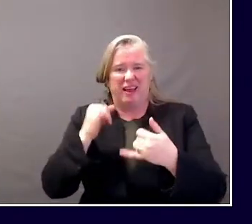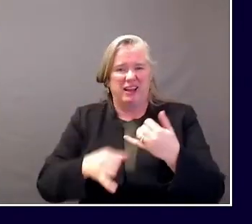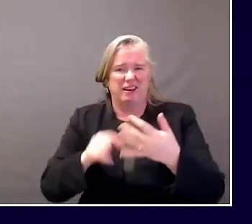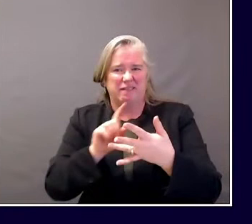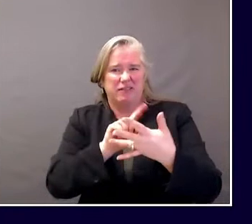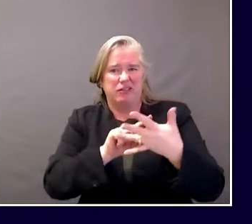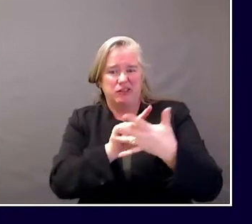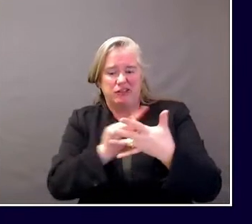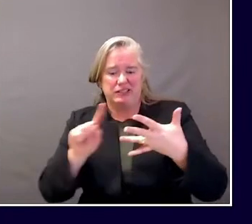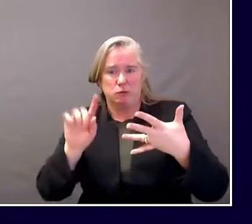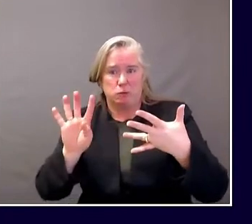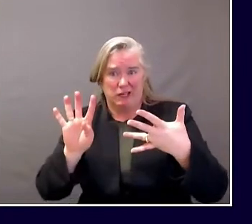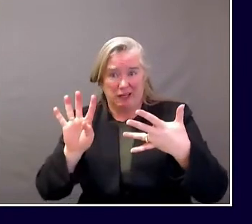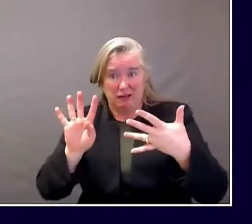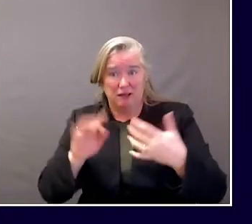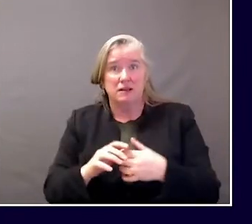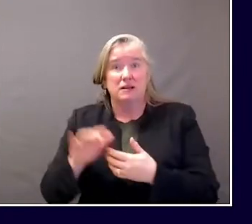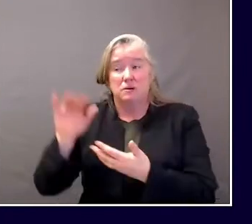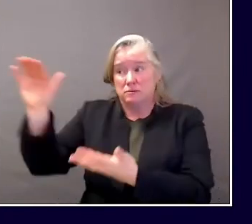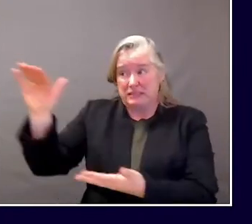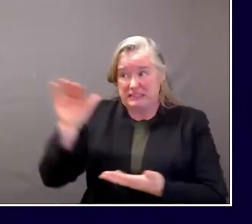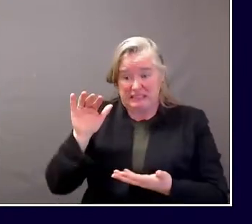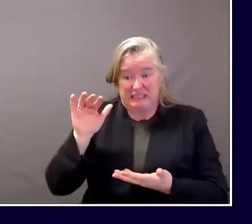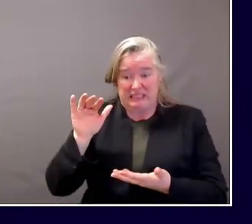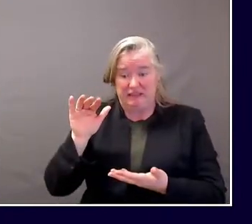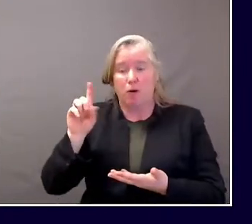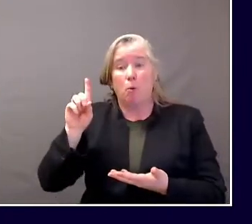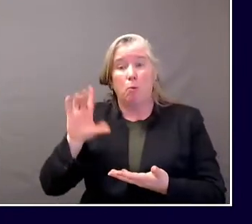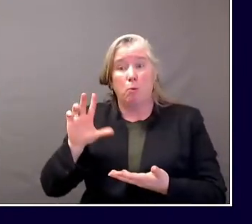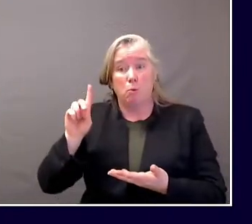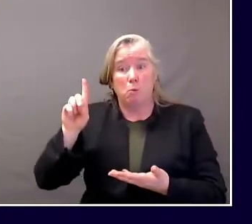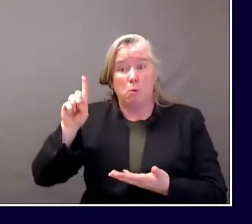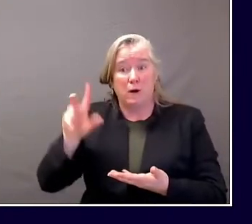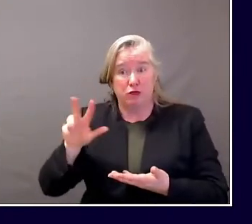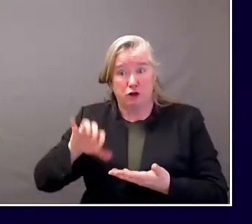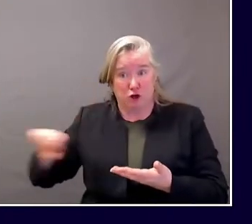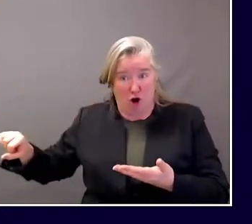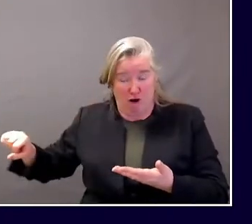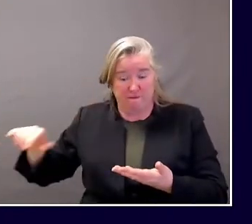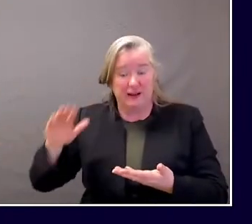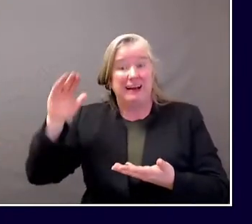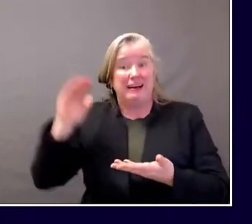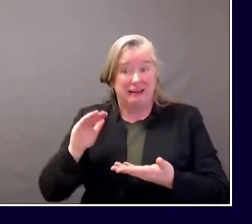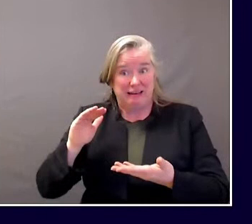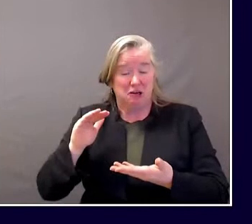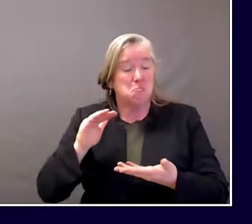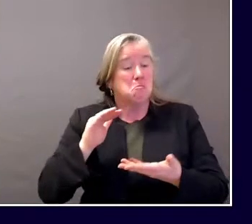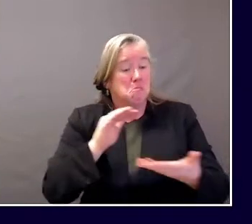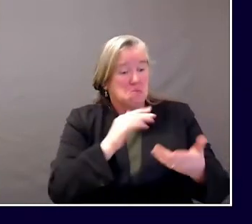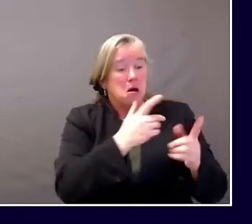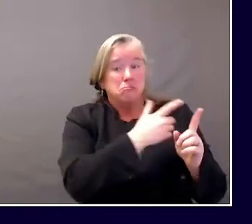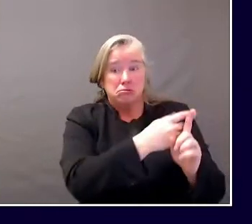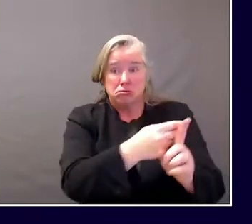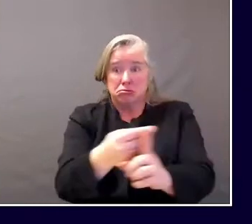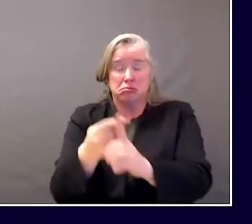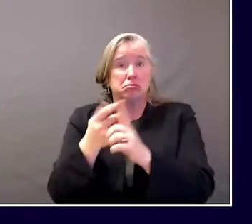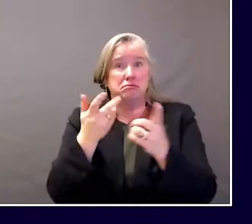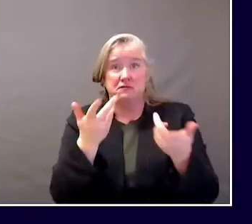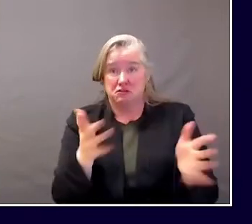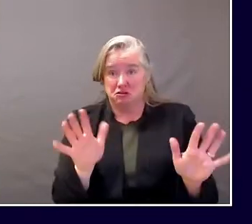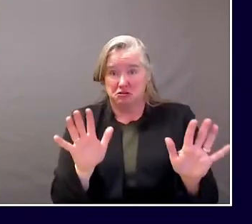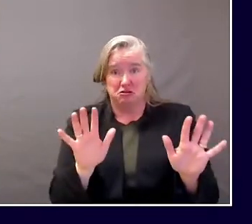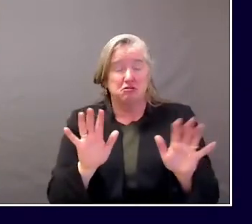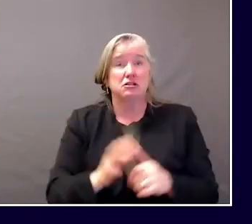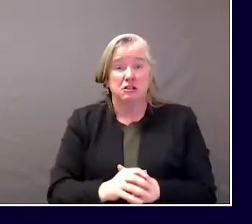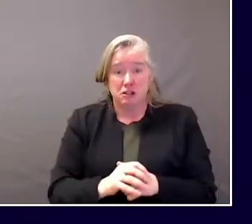of numbers because it just gets to be a lot of numbers, but we can get those for you. Based on the pace that we've